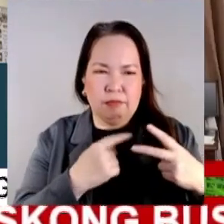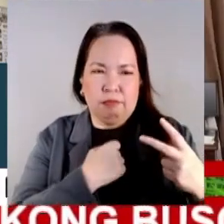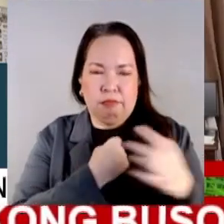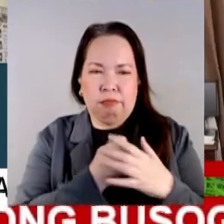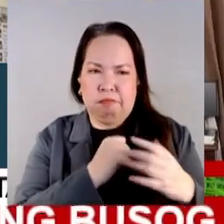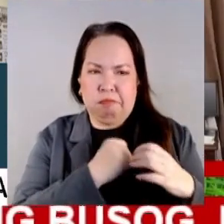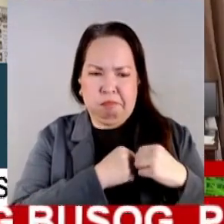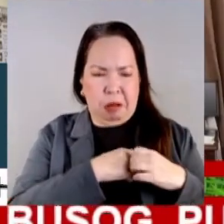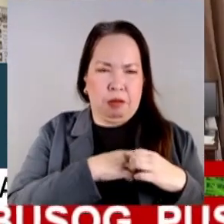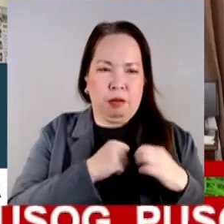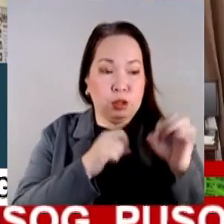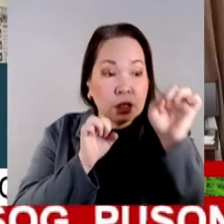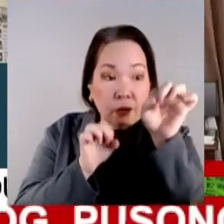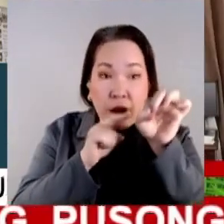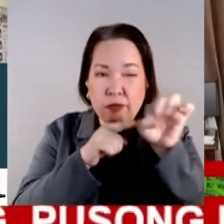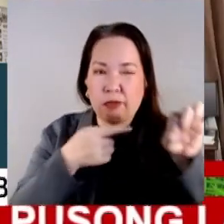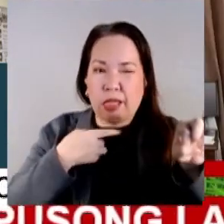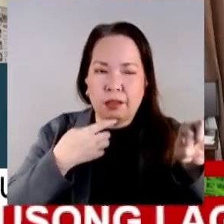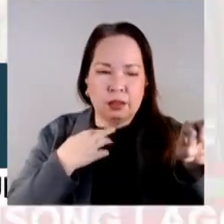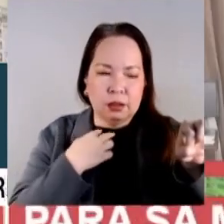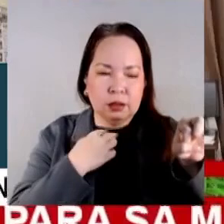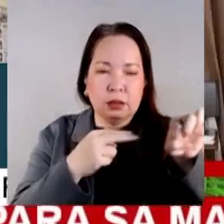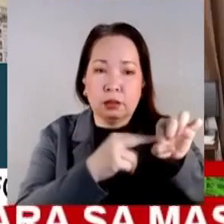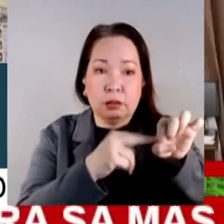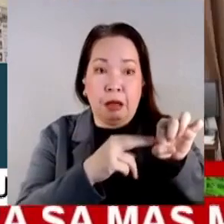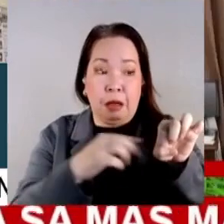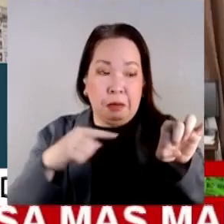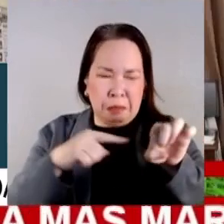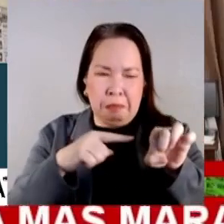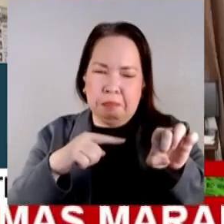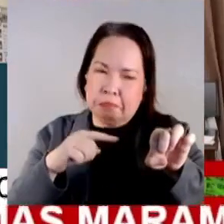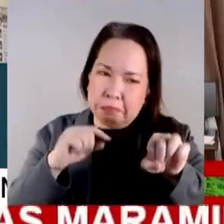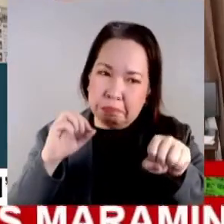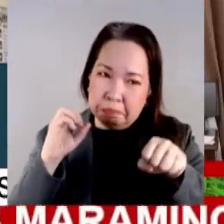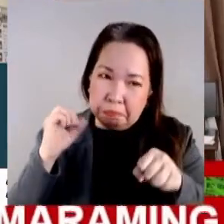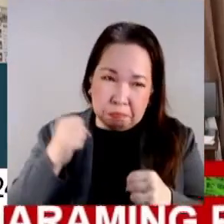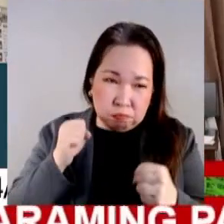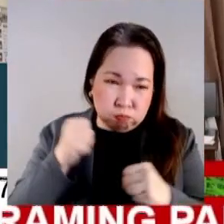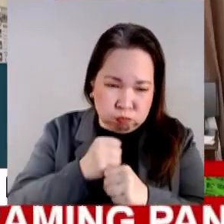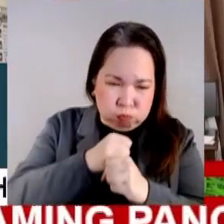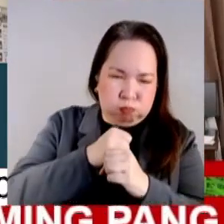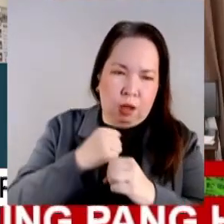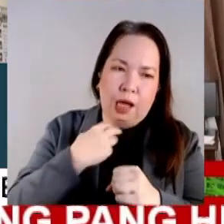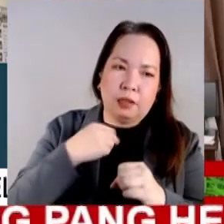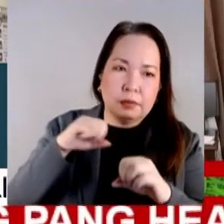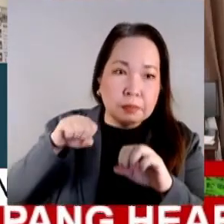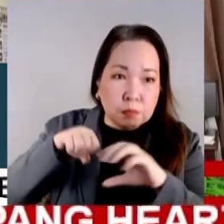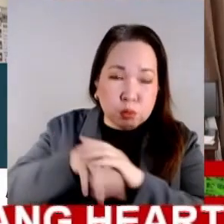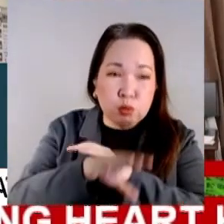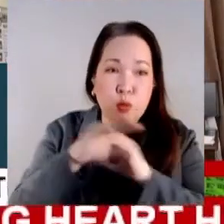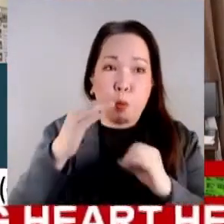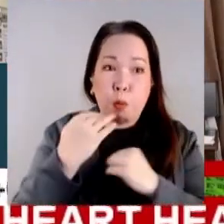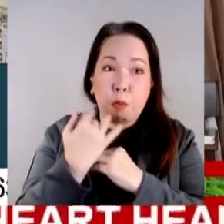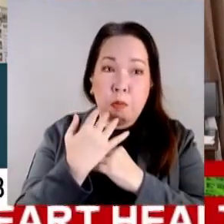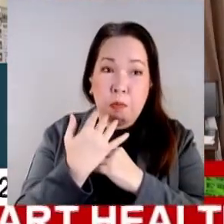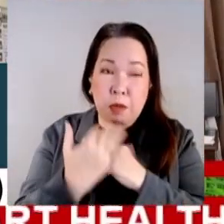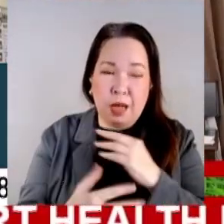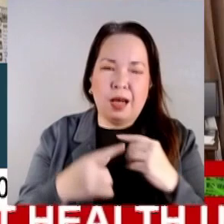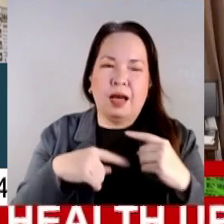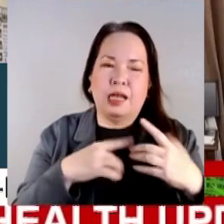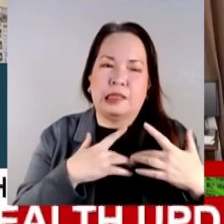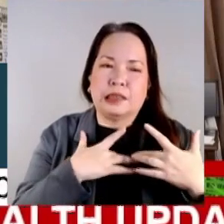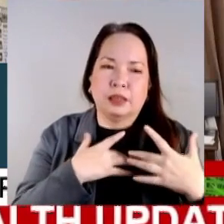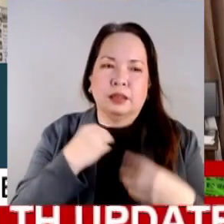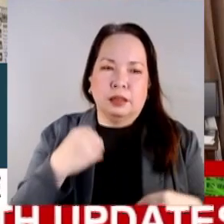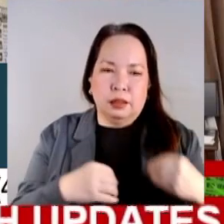may baral na sa artery ng puso para ma-heart attack. Beyond this amount, hindi na po kaya ng katawan natin